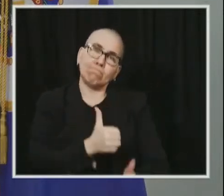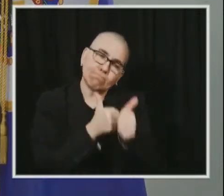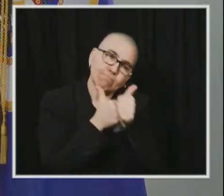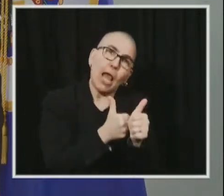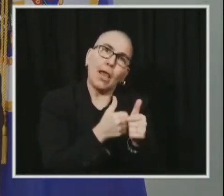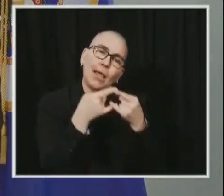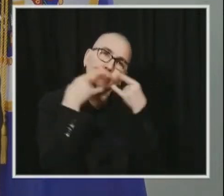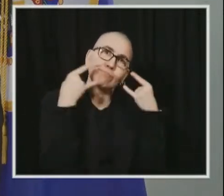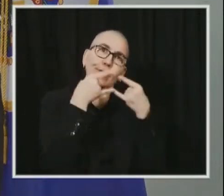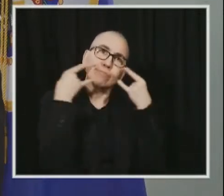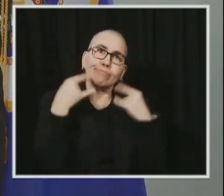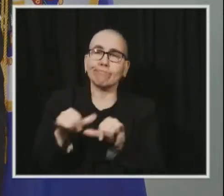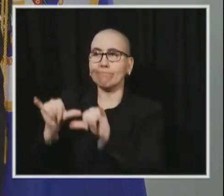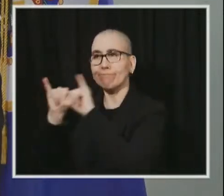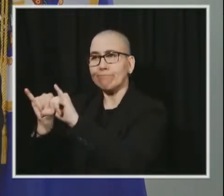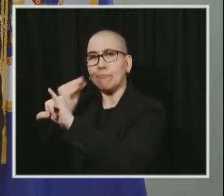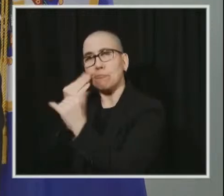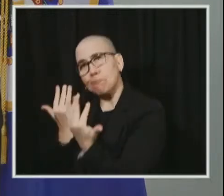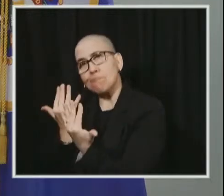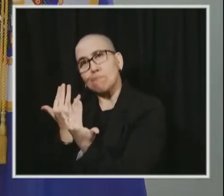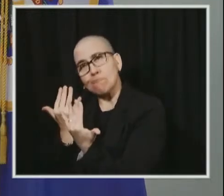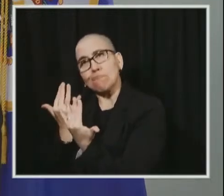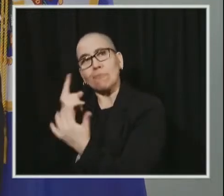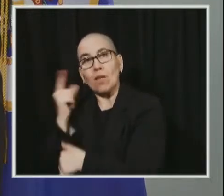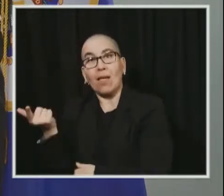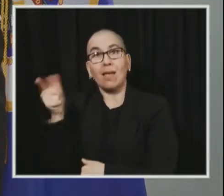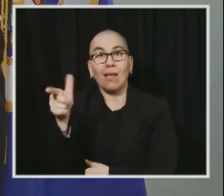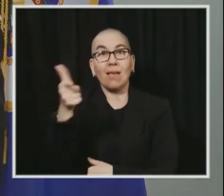of the vaccine that is there. Whoops.